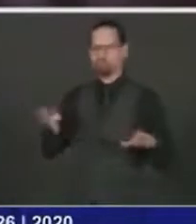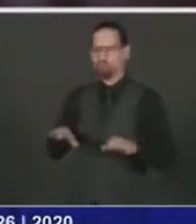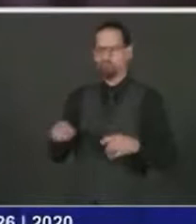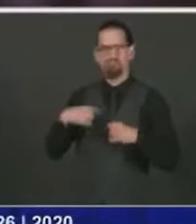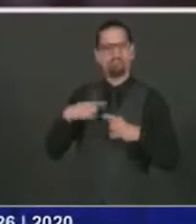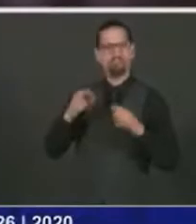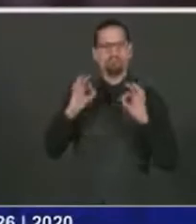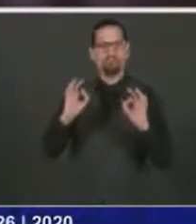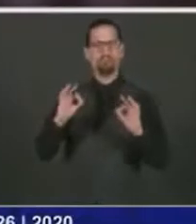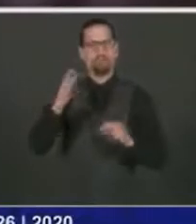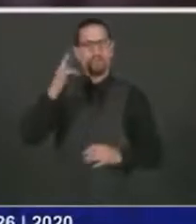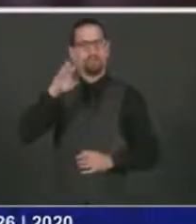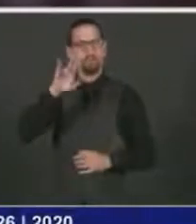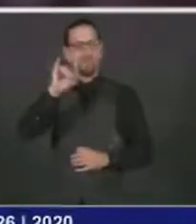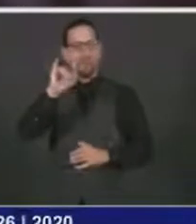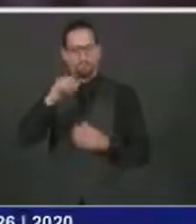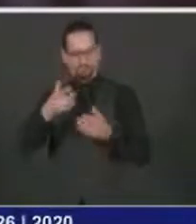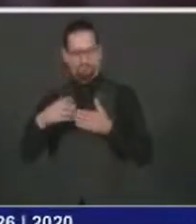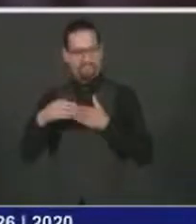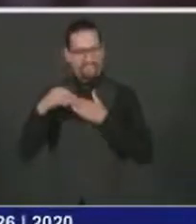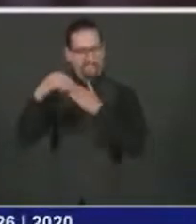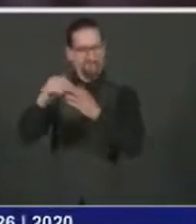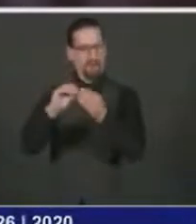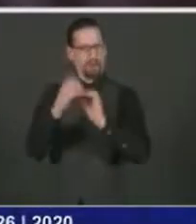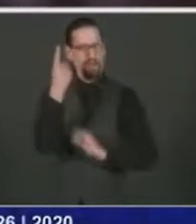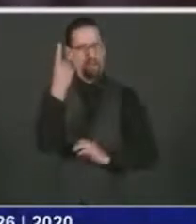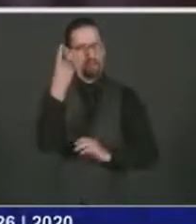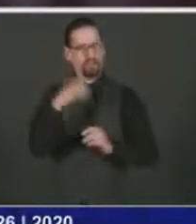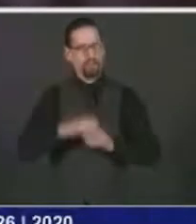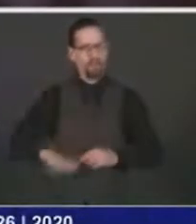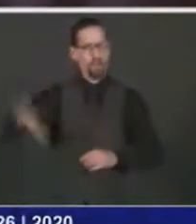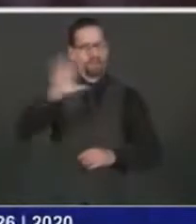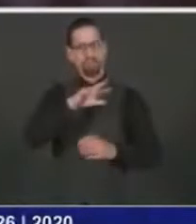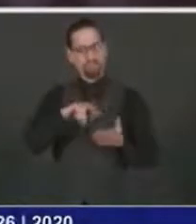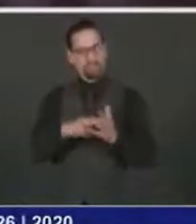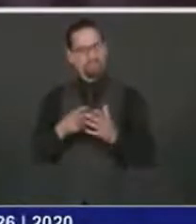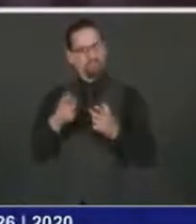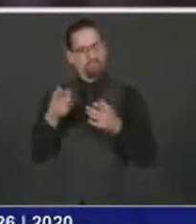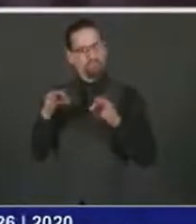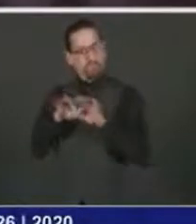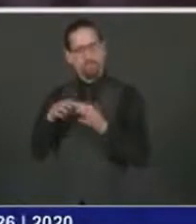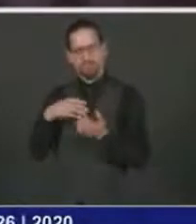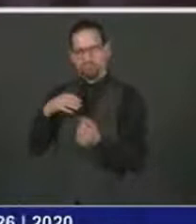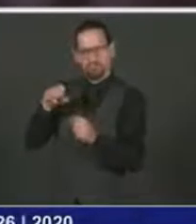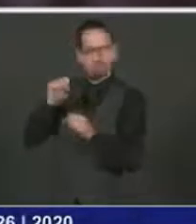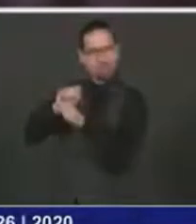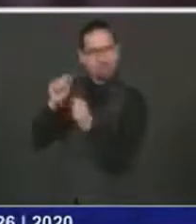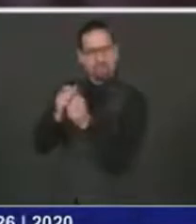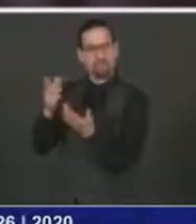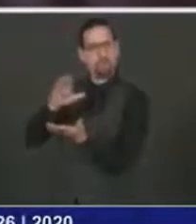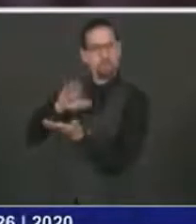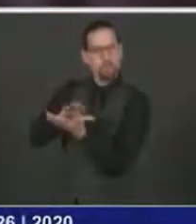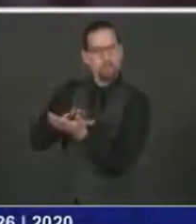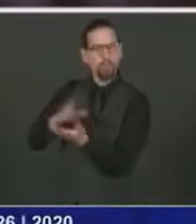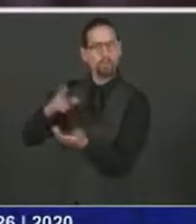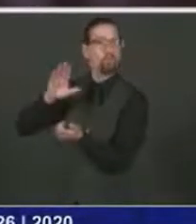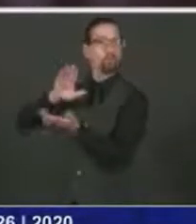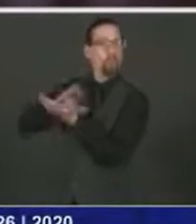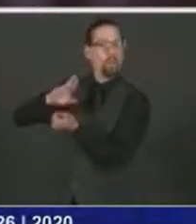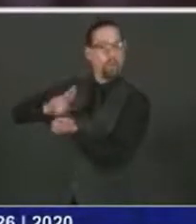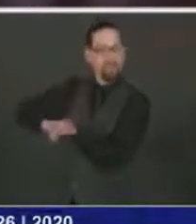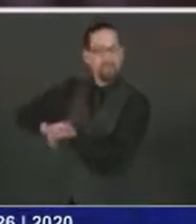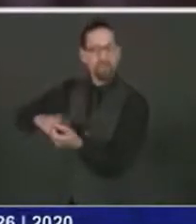so successful with immunization. We'll work closely with schools and school nurses to enter school. Getting